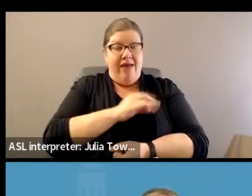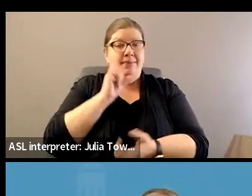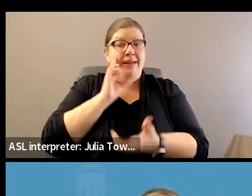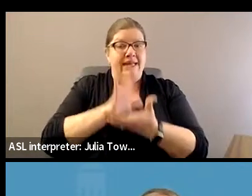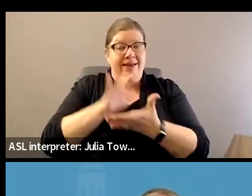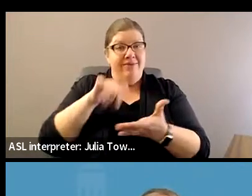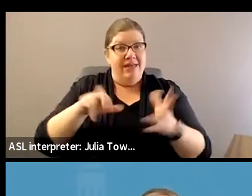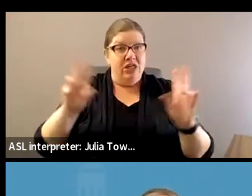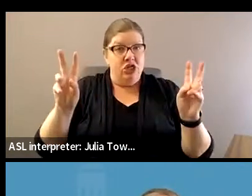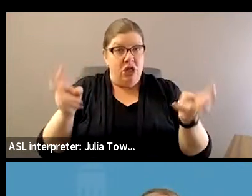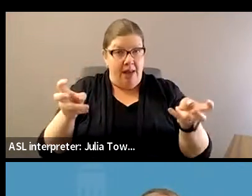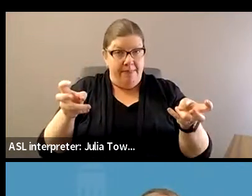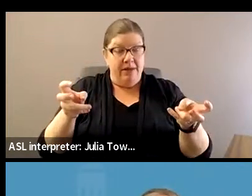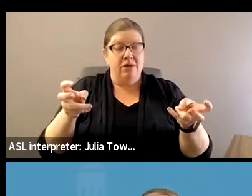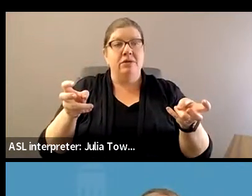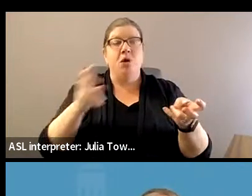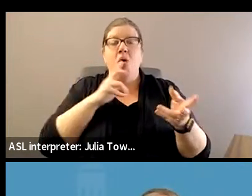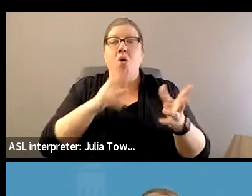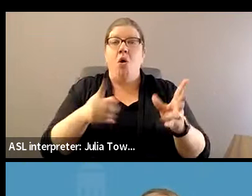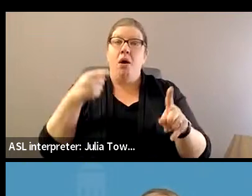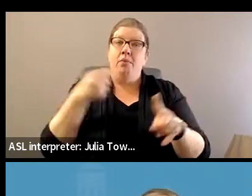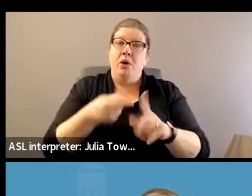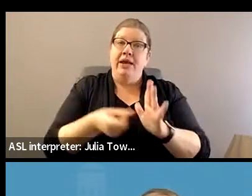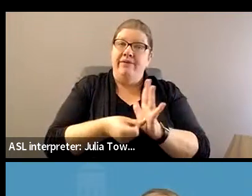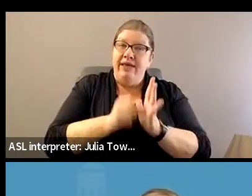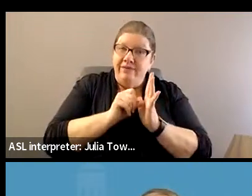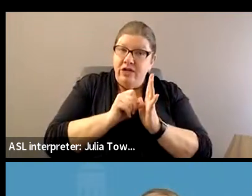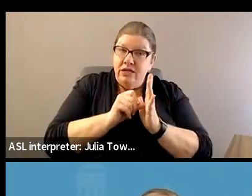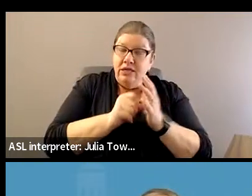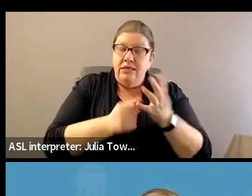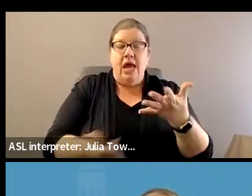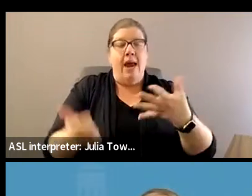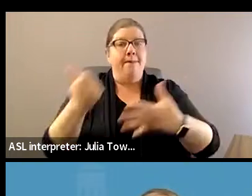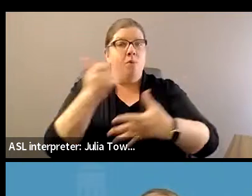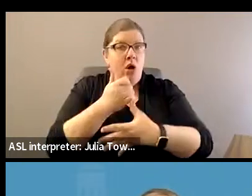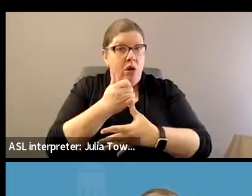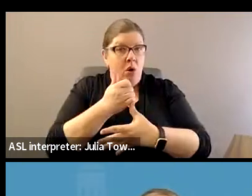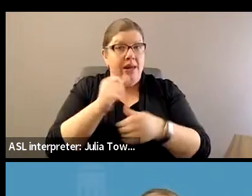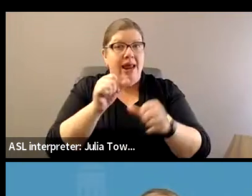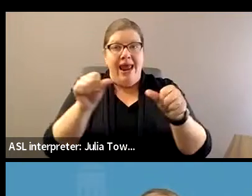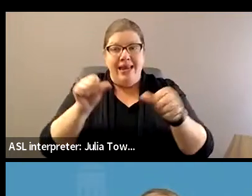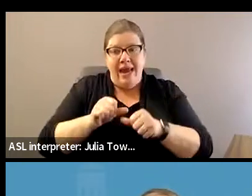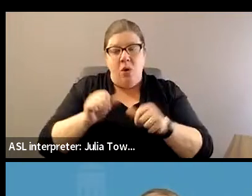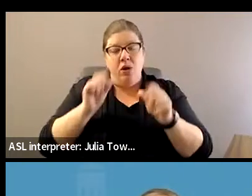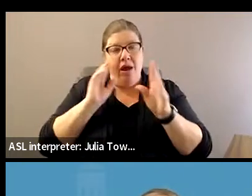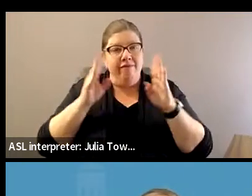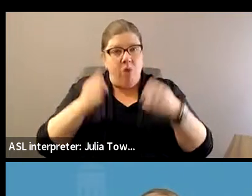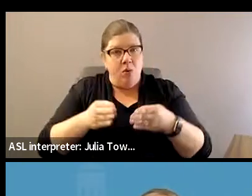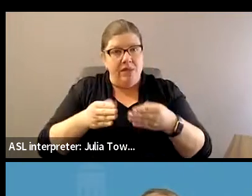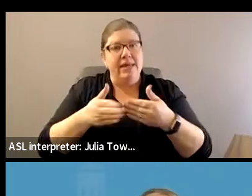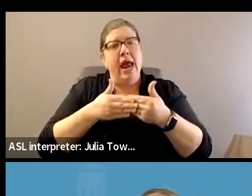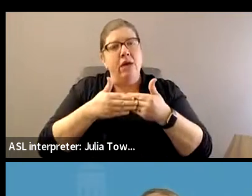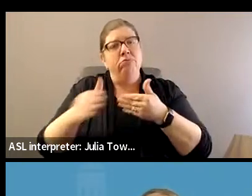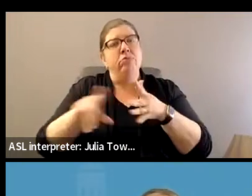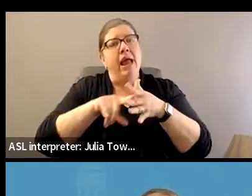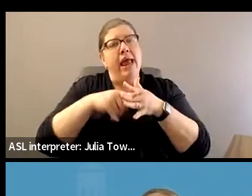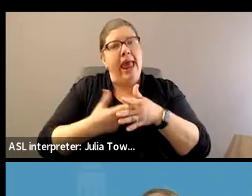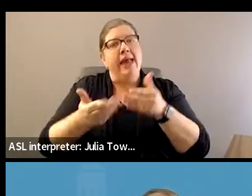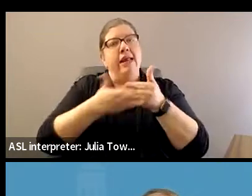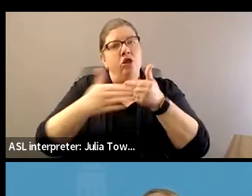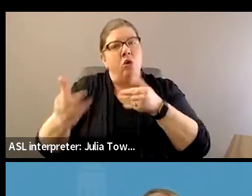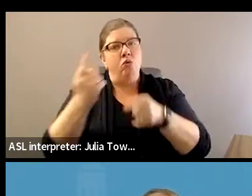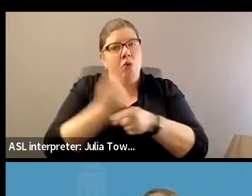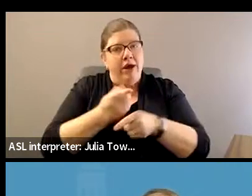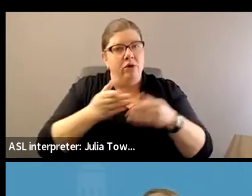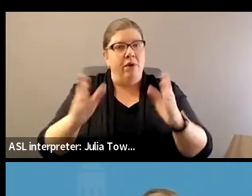topics are a point of emphasis, a priority, an area of focus, and heading in the right direction. In speaking